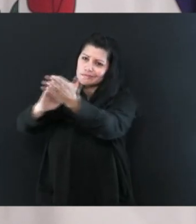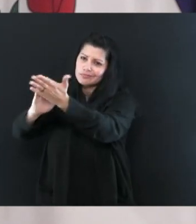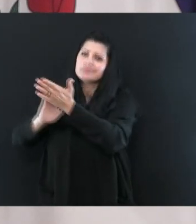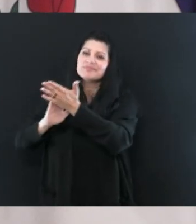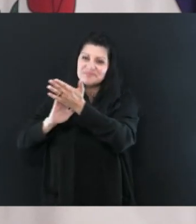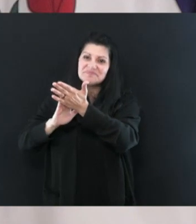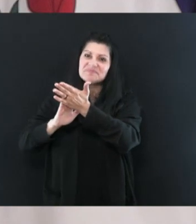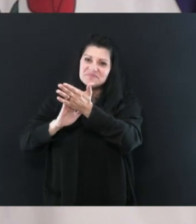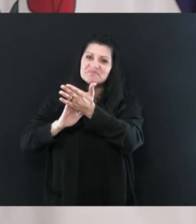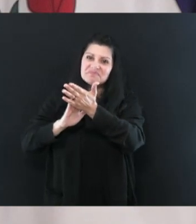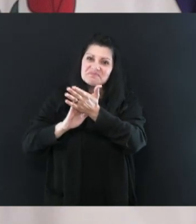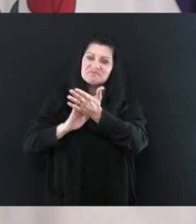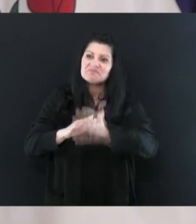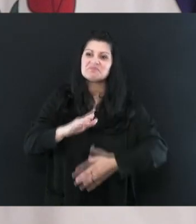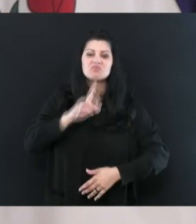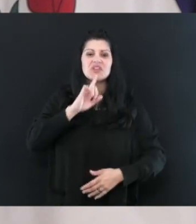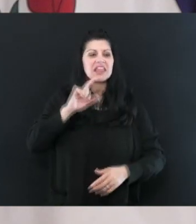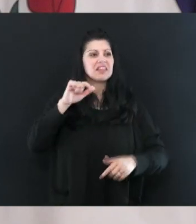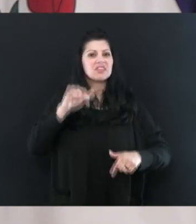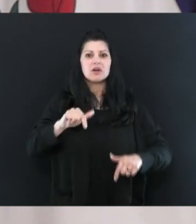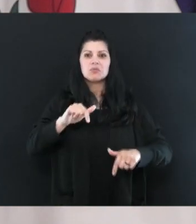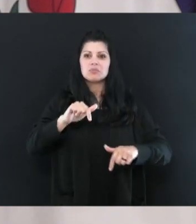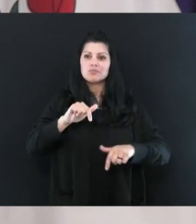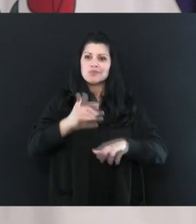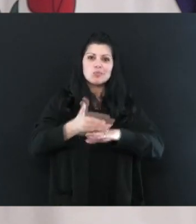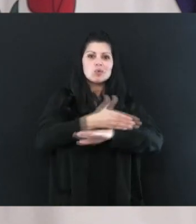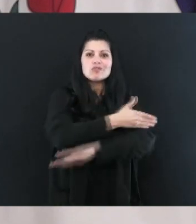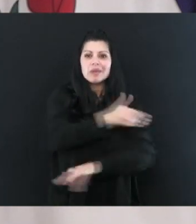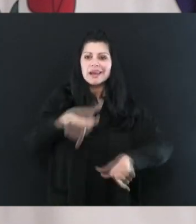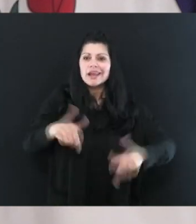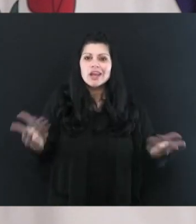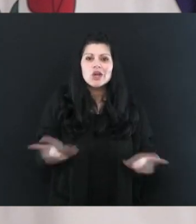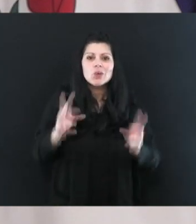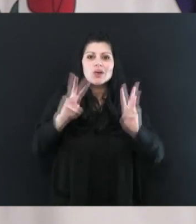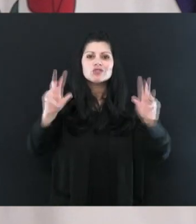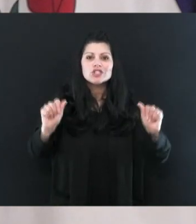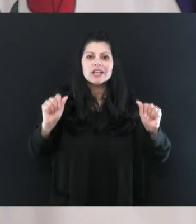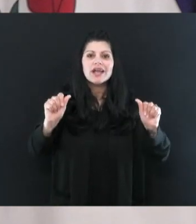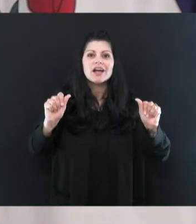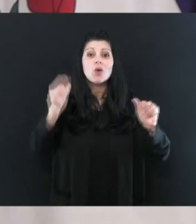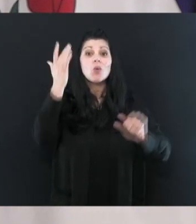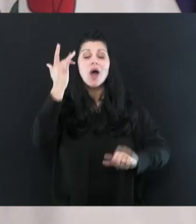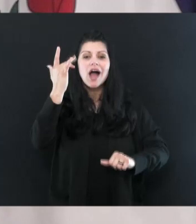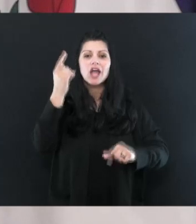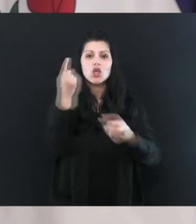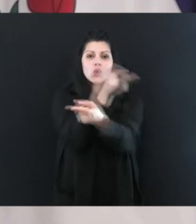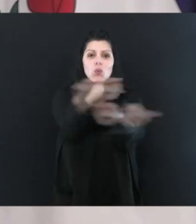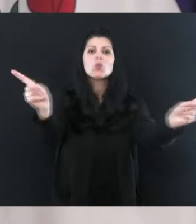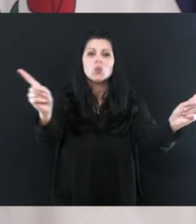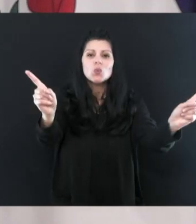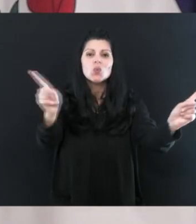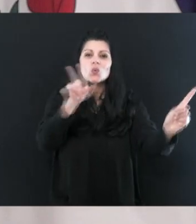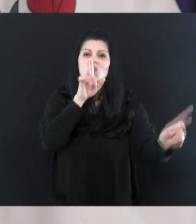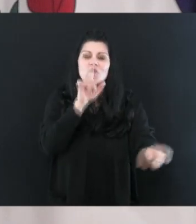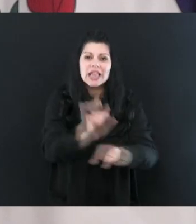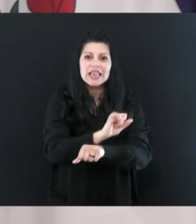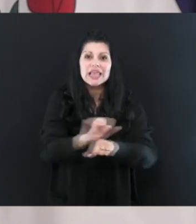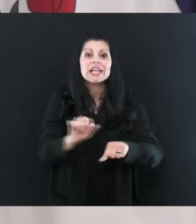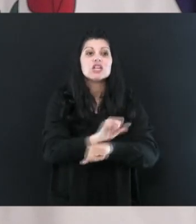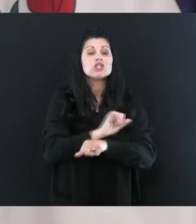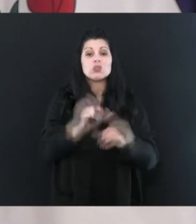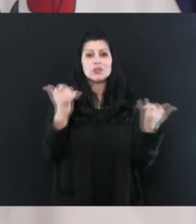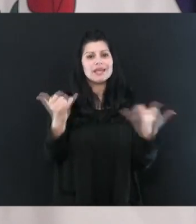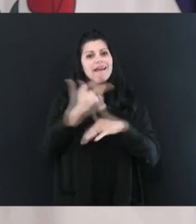on. And so today is a really special day. A special day for our Roads to